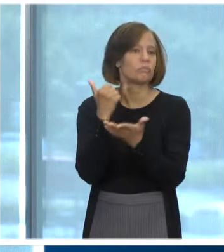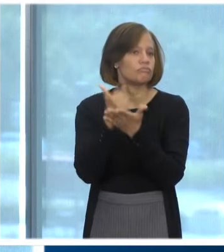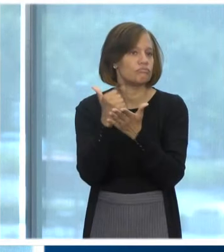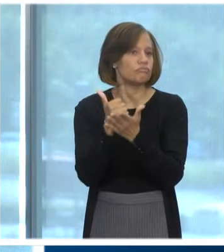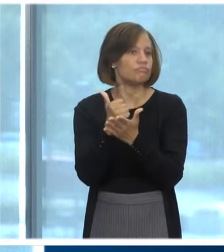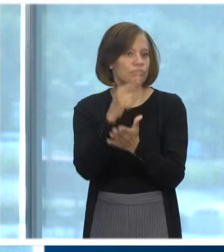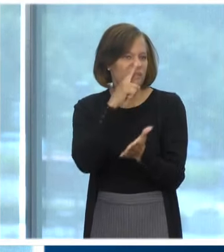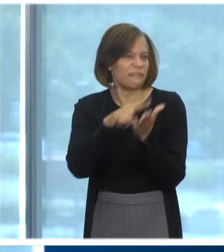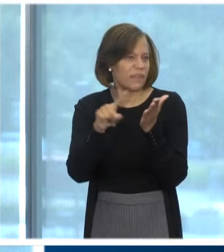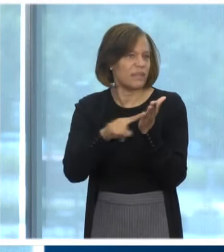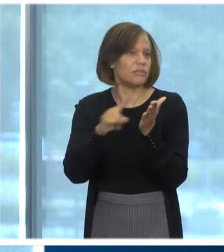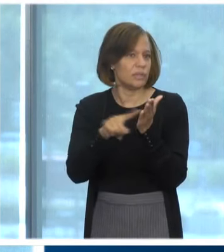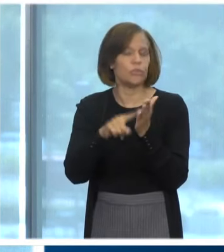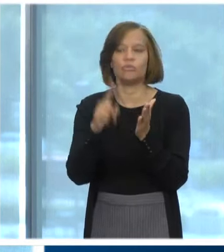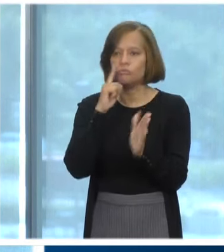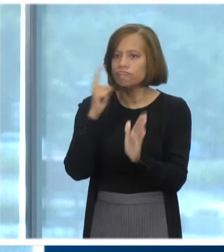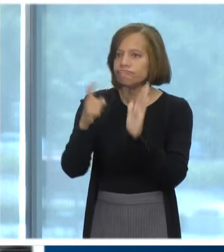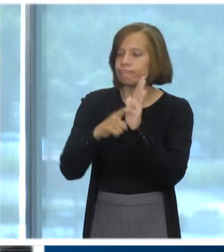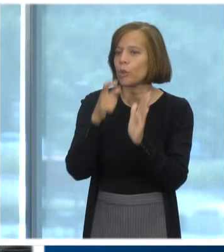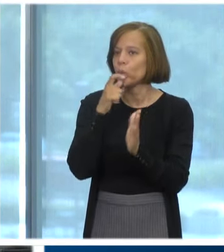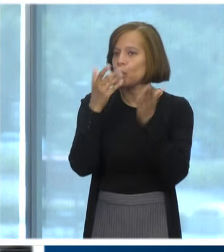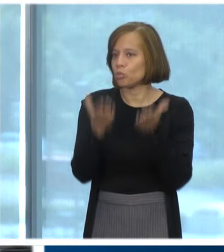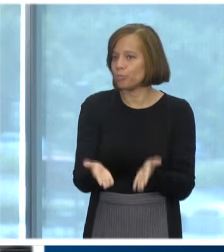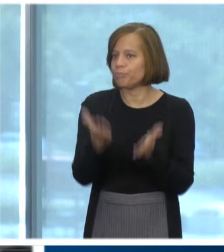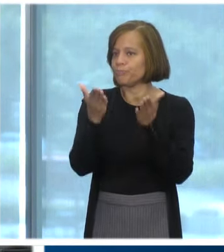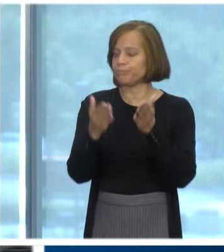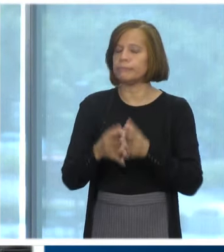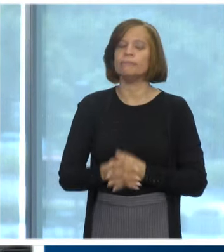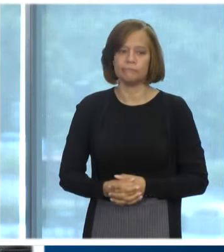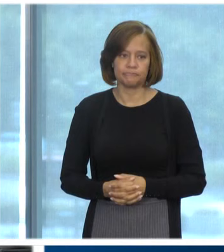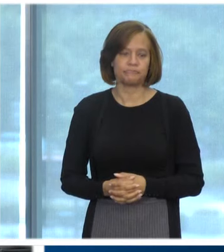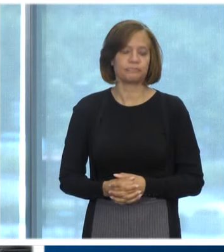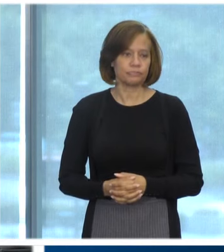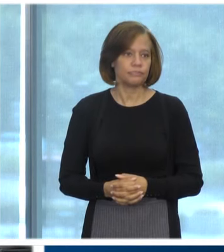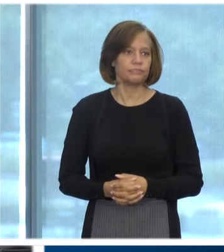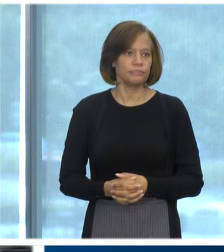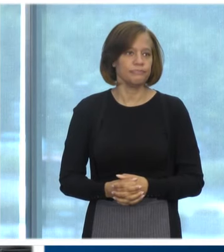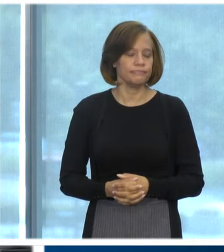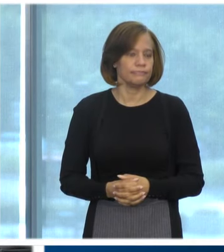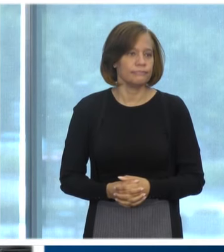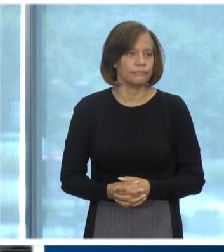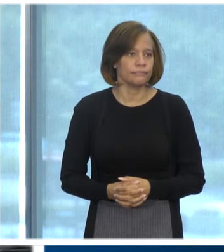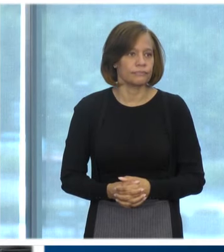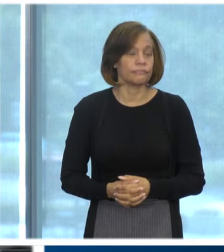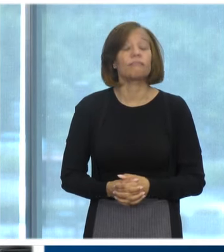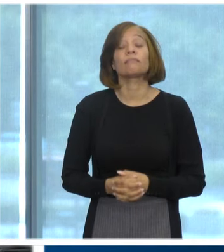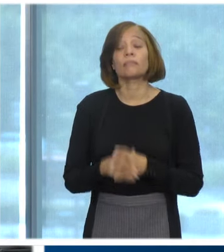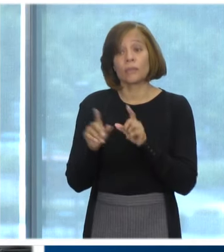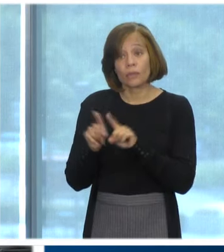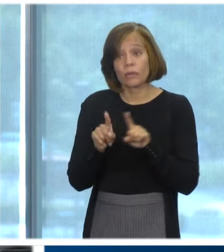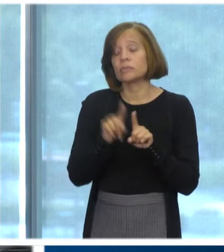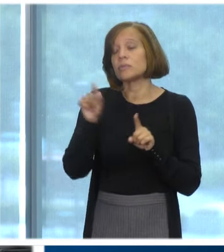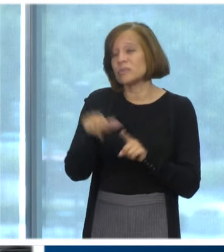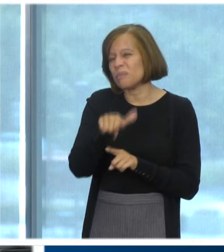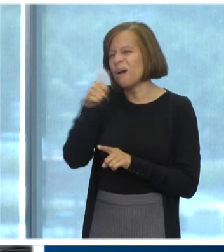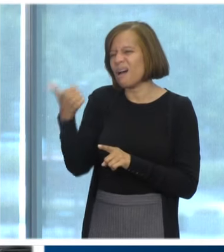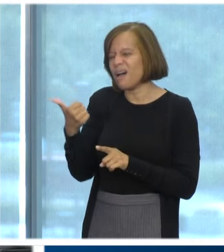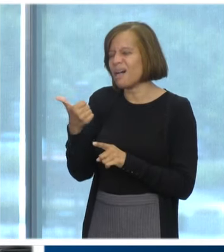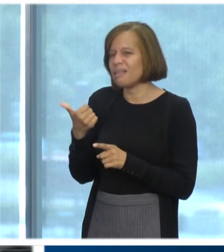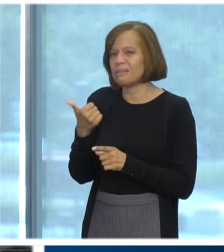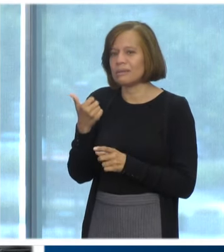better position to identify them. We also faced some additional obstacles in identifying